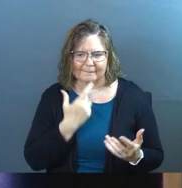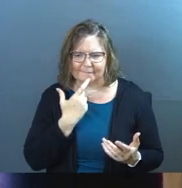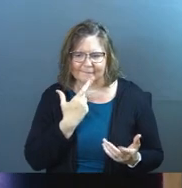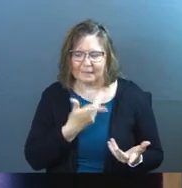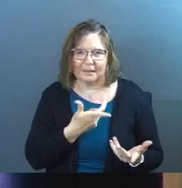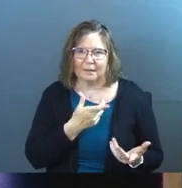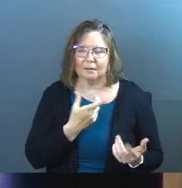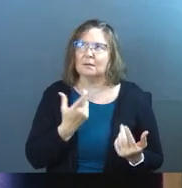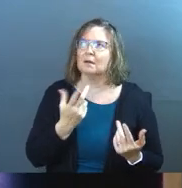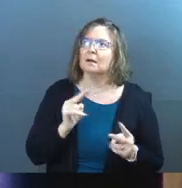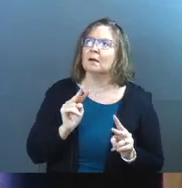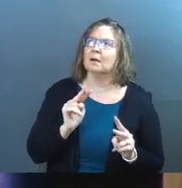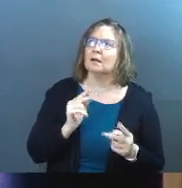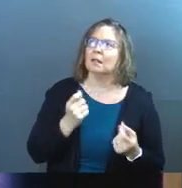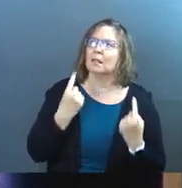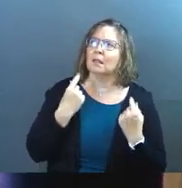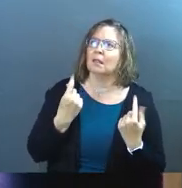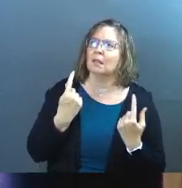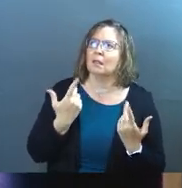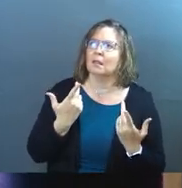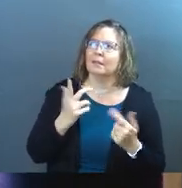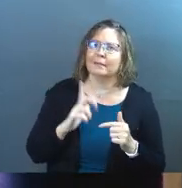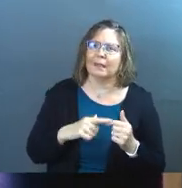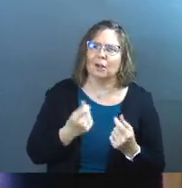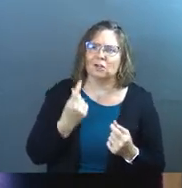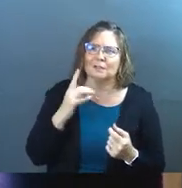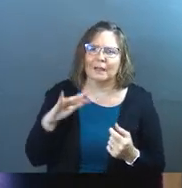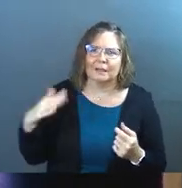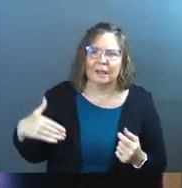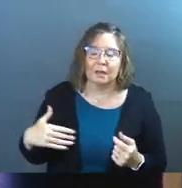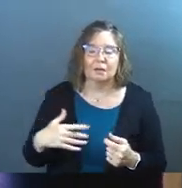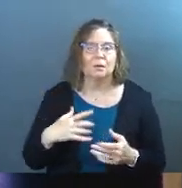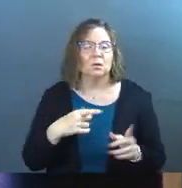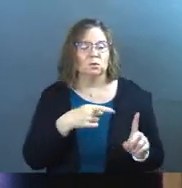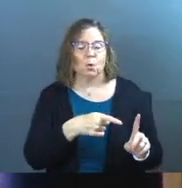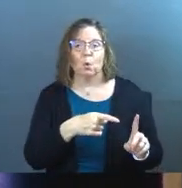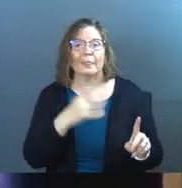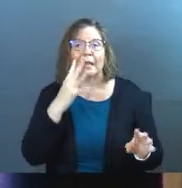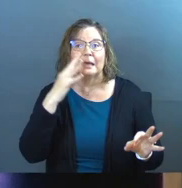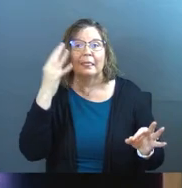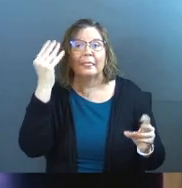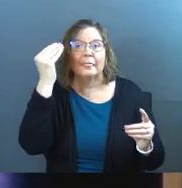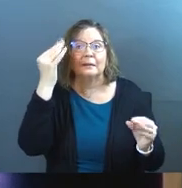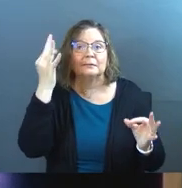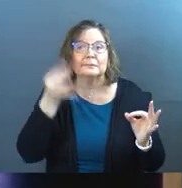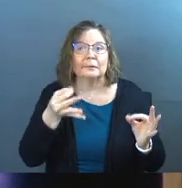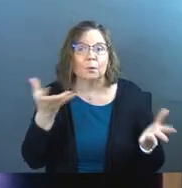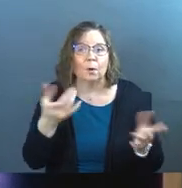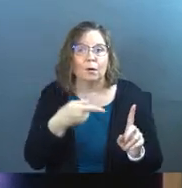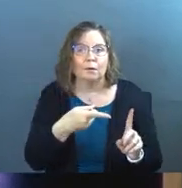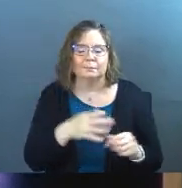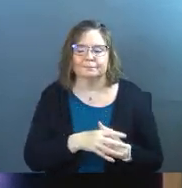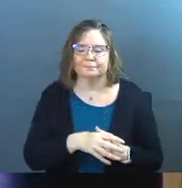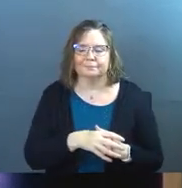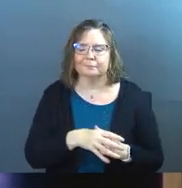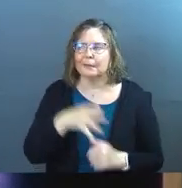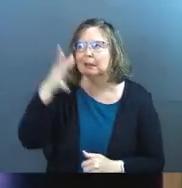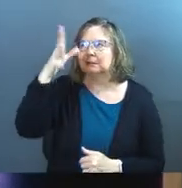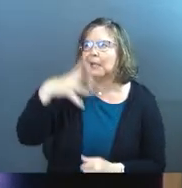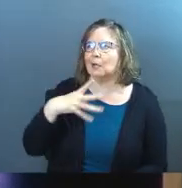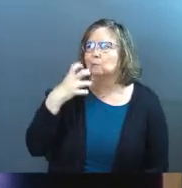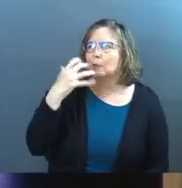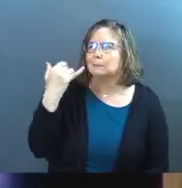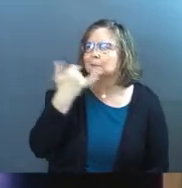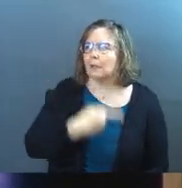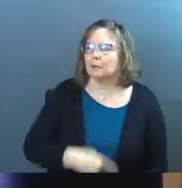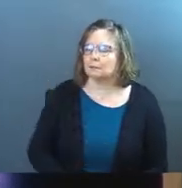they're just not in a spot. They can fully process all of that yet. So what did they conclude? They conclude dad's just grumpy